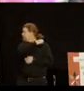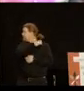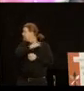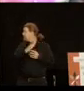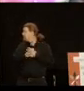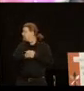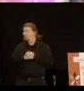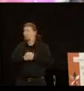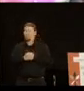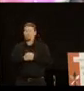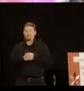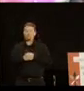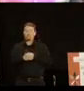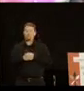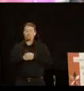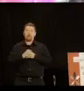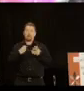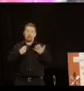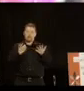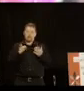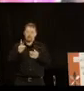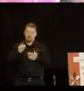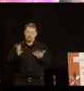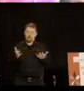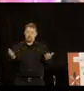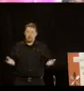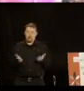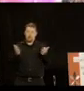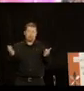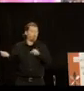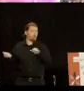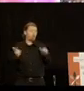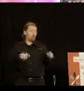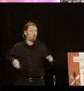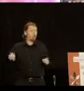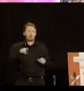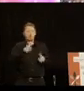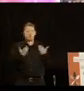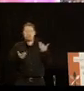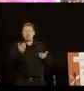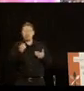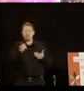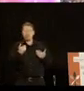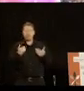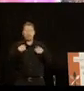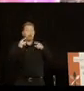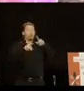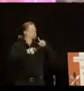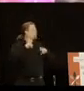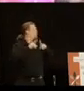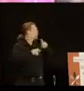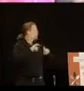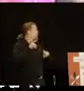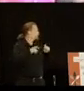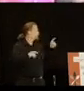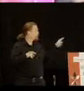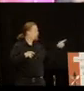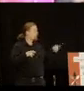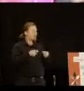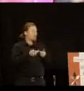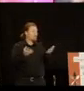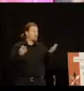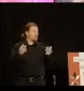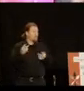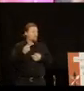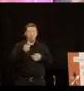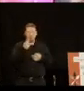So one thing I wanted to encourage all of you, if you have questions for any of them, we do pass around the pink cards. All of